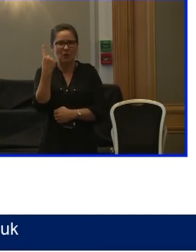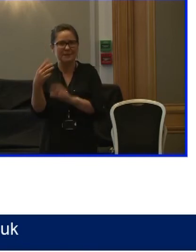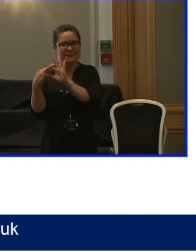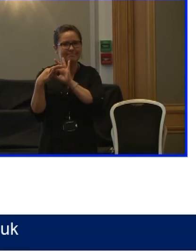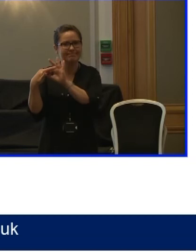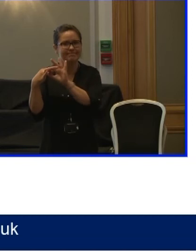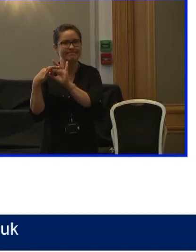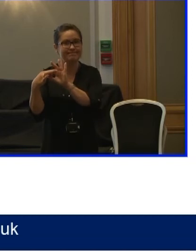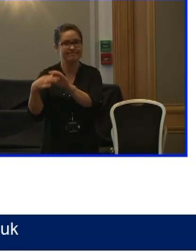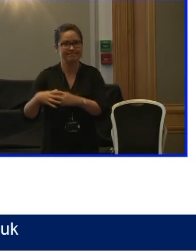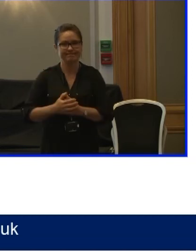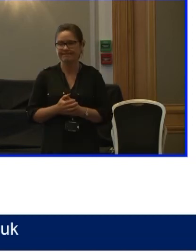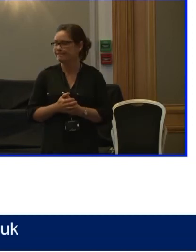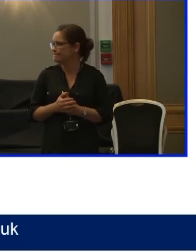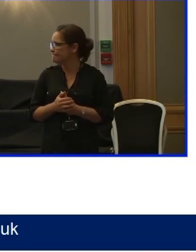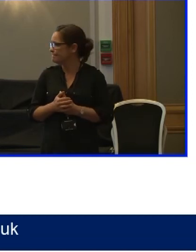and conditions.